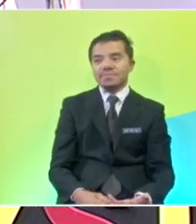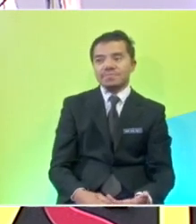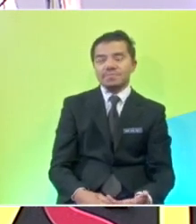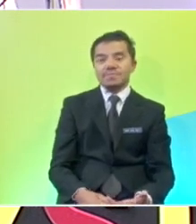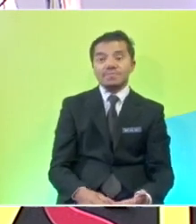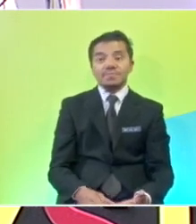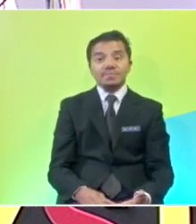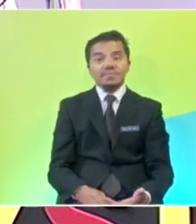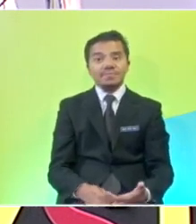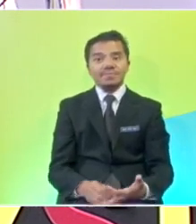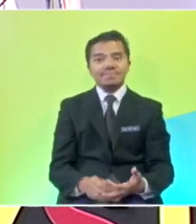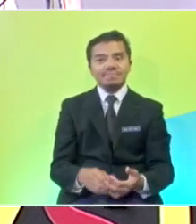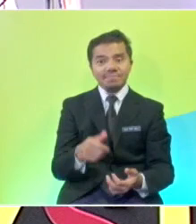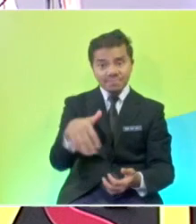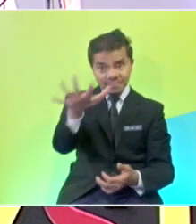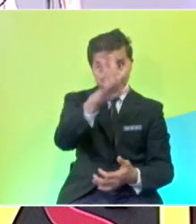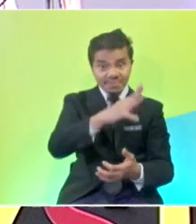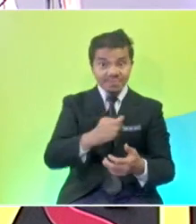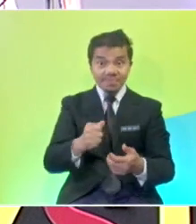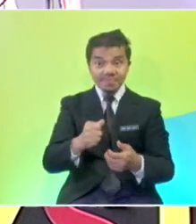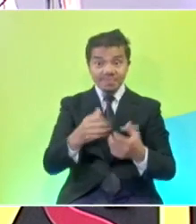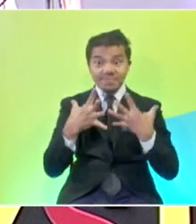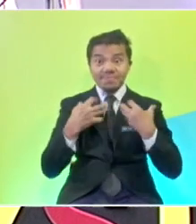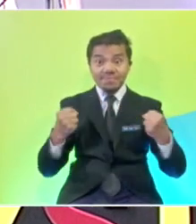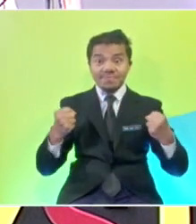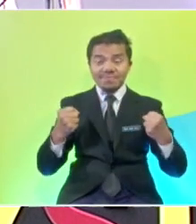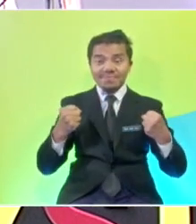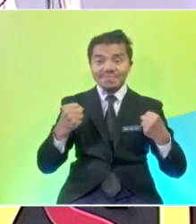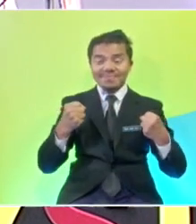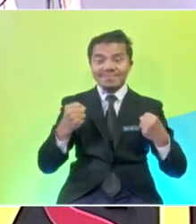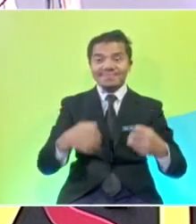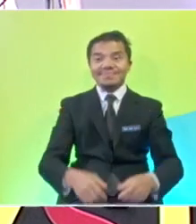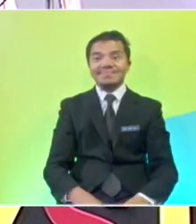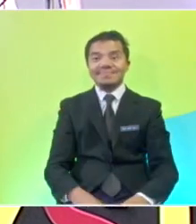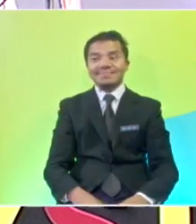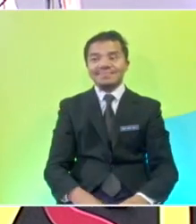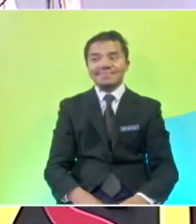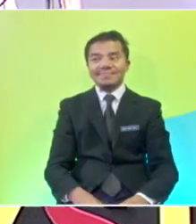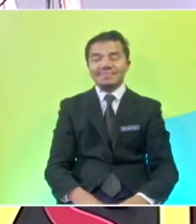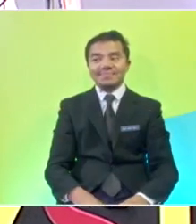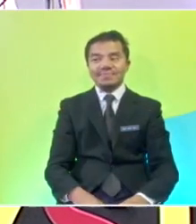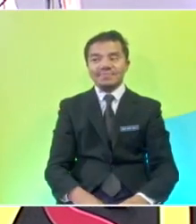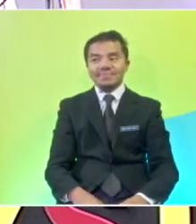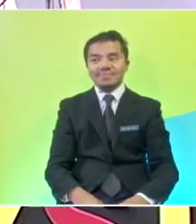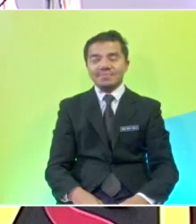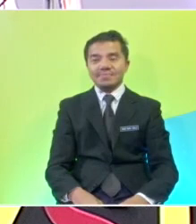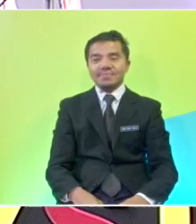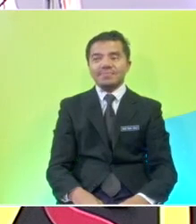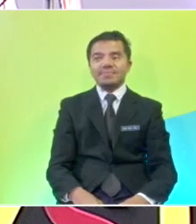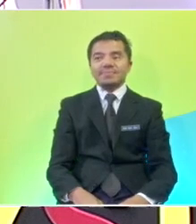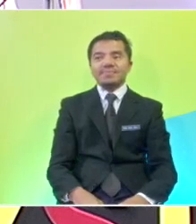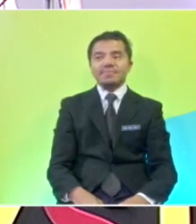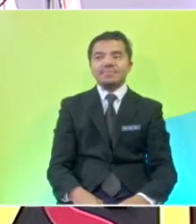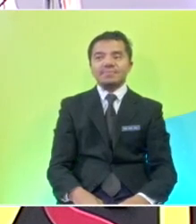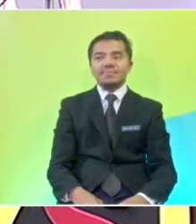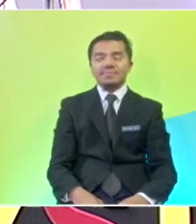okay. So, is everyone ready for today's activity? Do you have your items, your materials with you? Okay, Yeah. so if so, let's